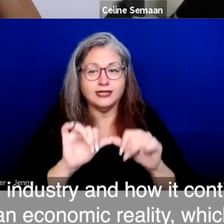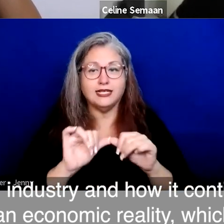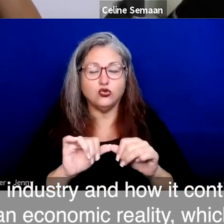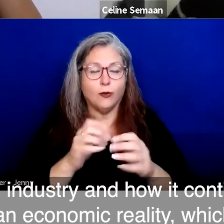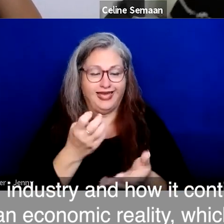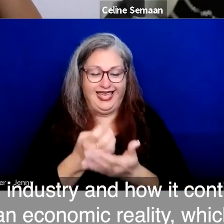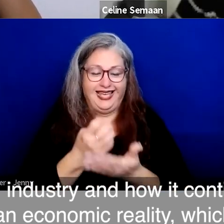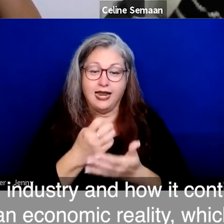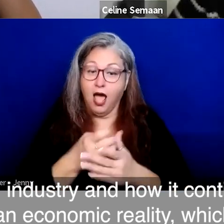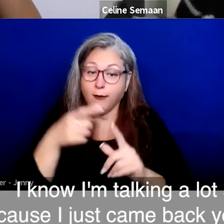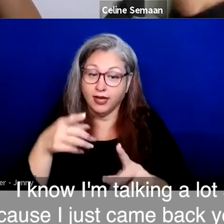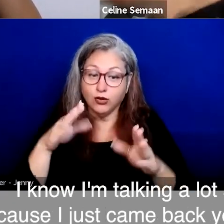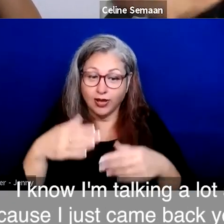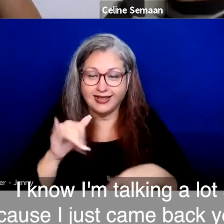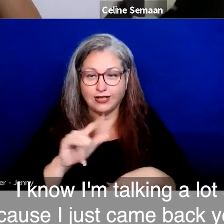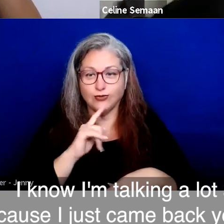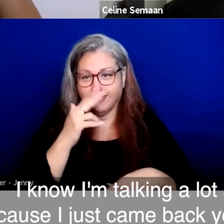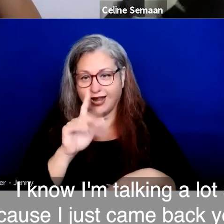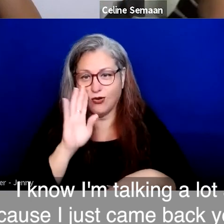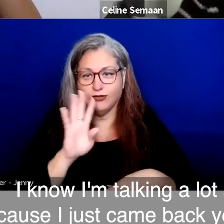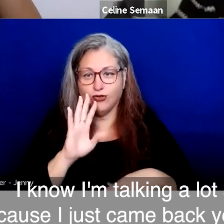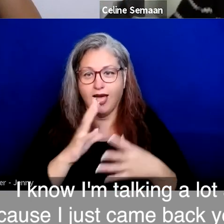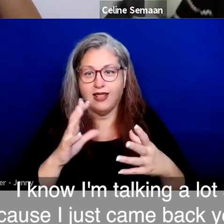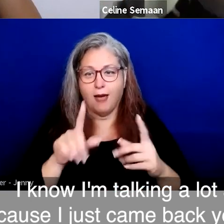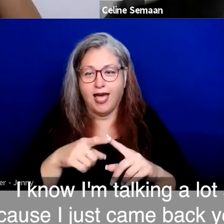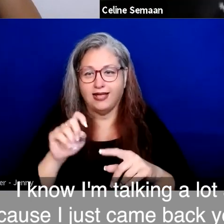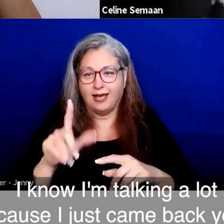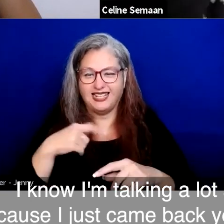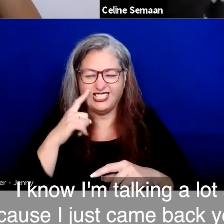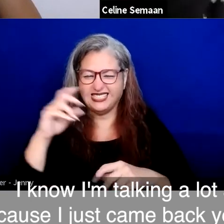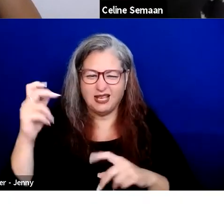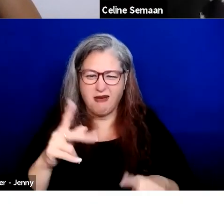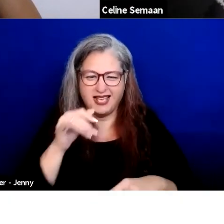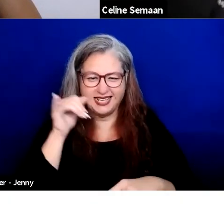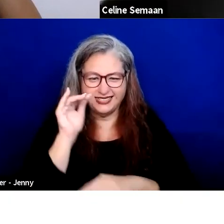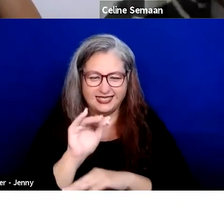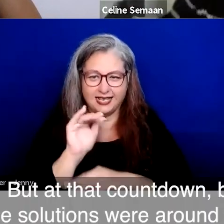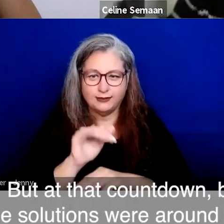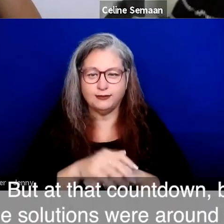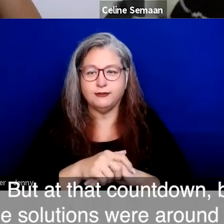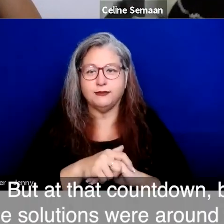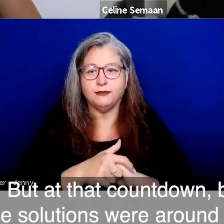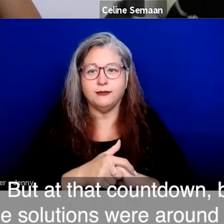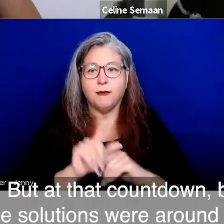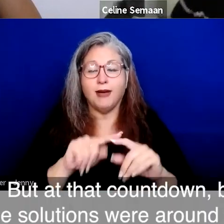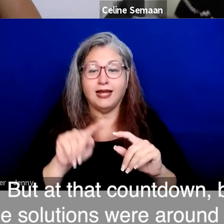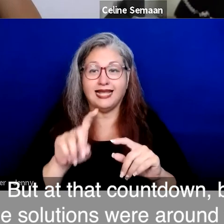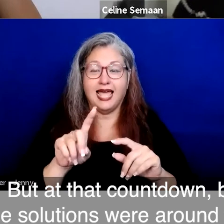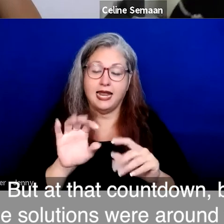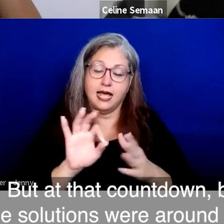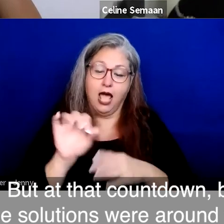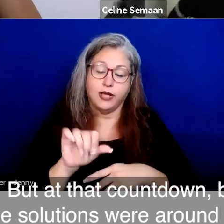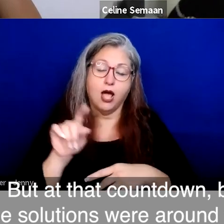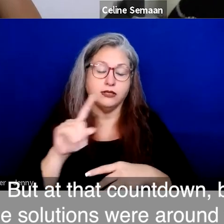economic reality, which was funny. I know I'm talking a lot about TED because I just came back yesterday night. But at TED Countdown, basically